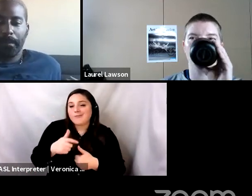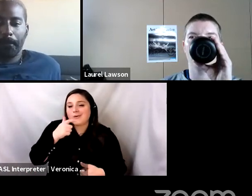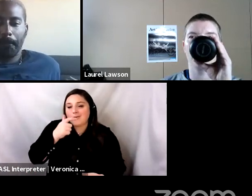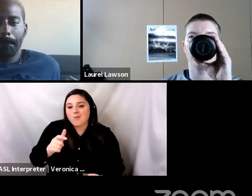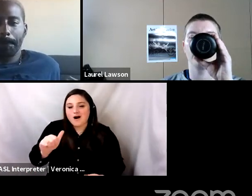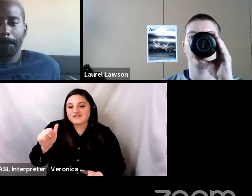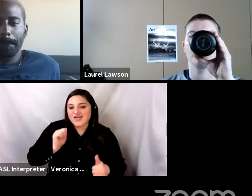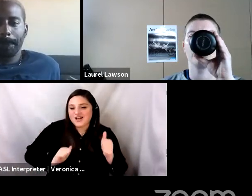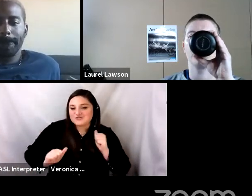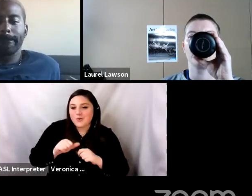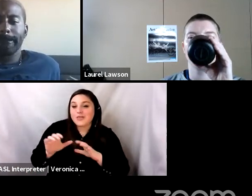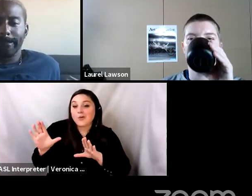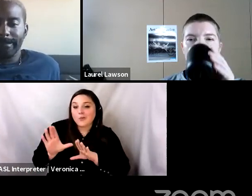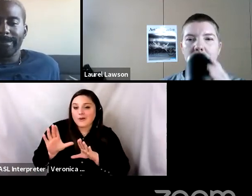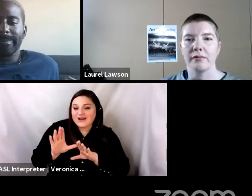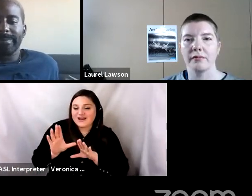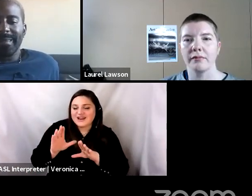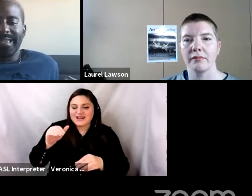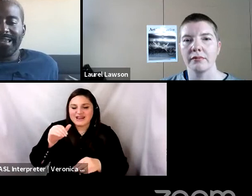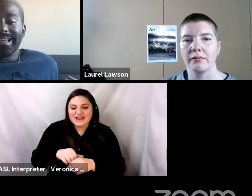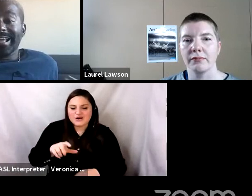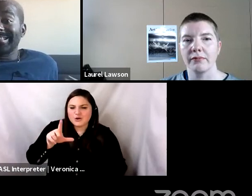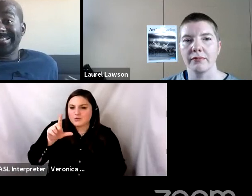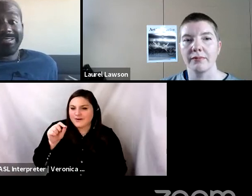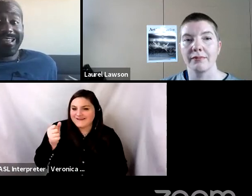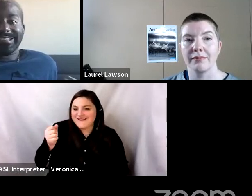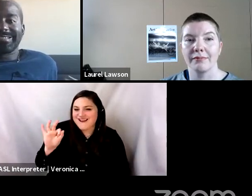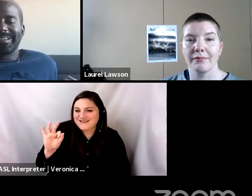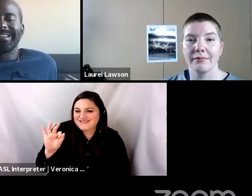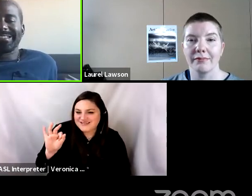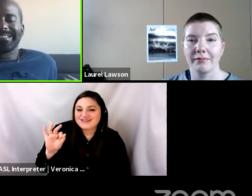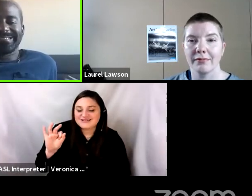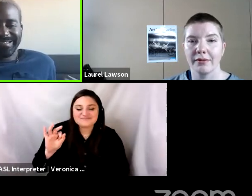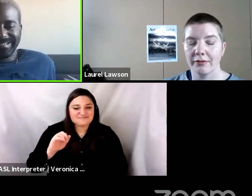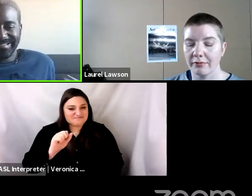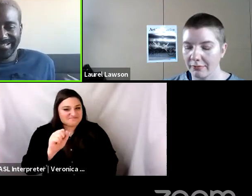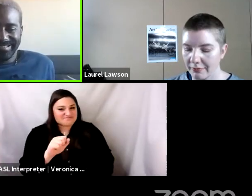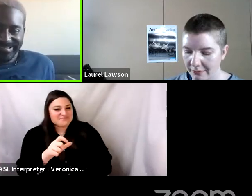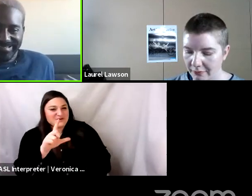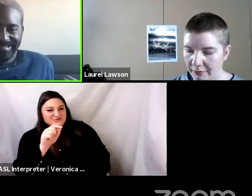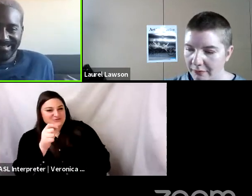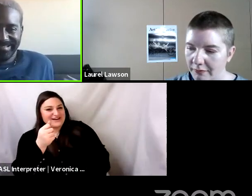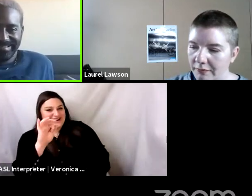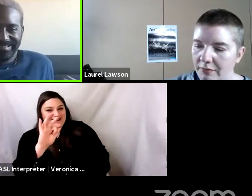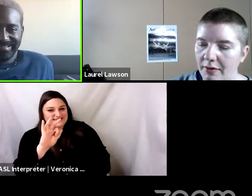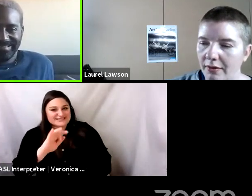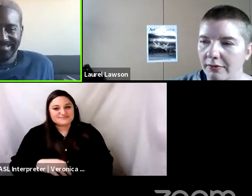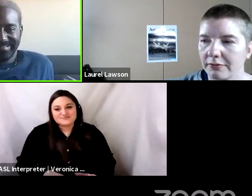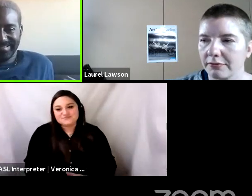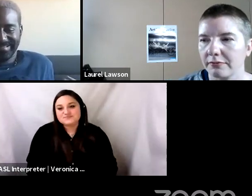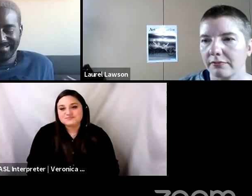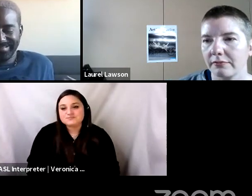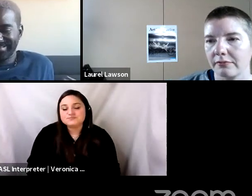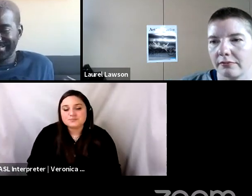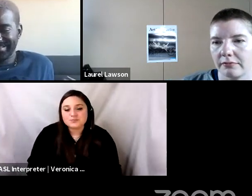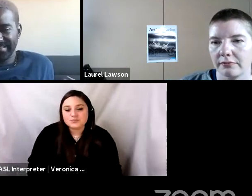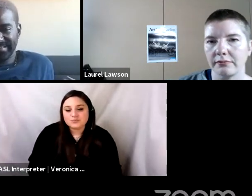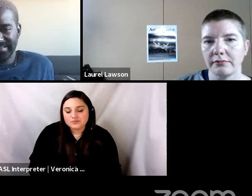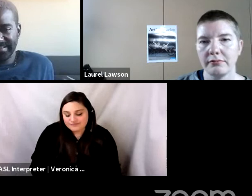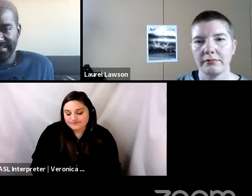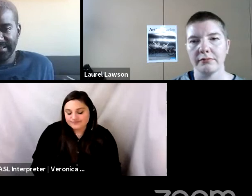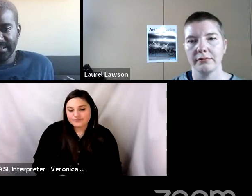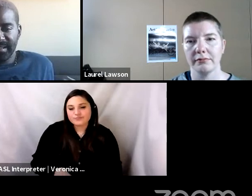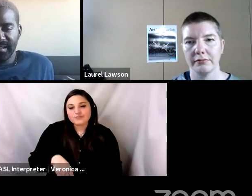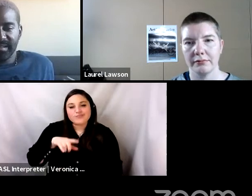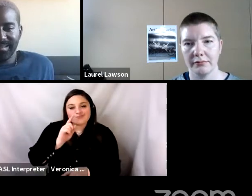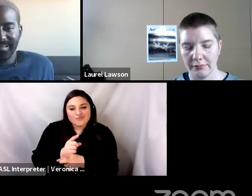in 2019, I think. And yeah, 2019. Yeah. And then you incorporated